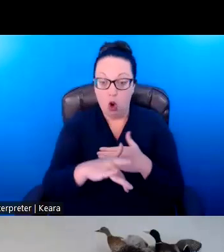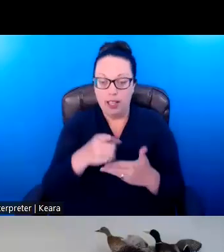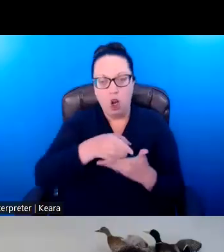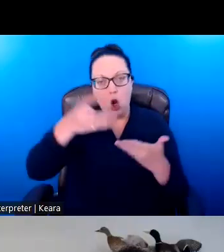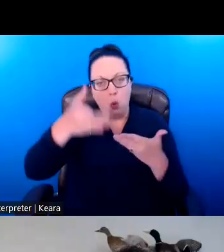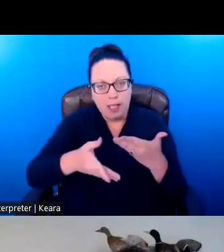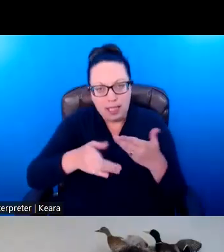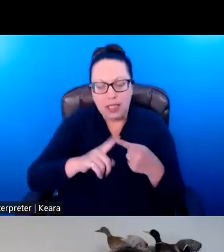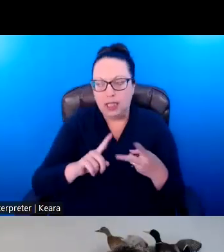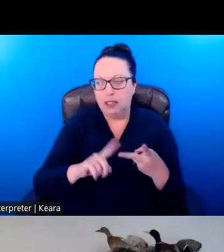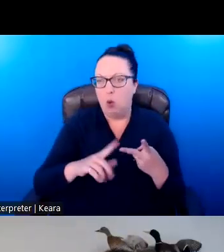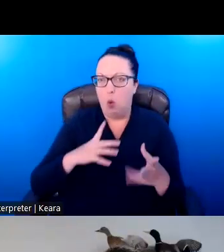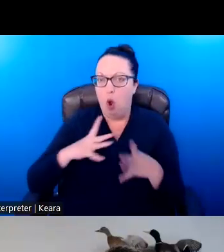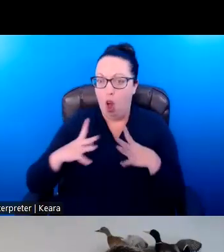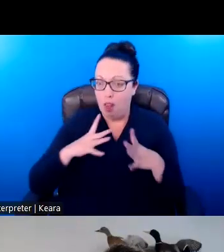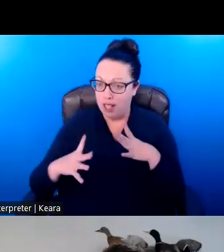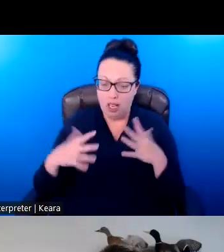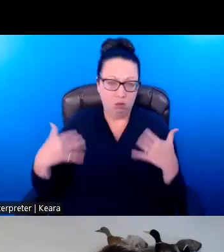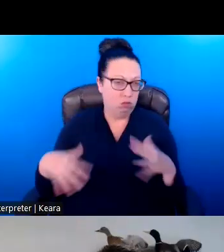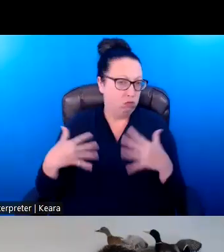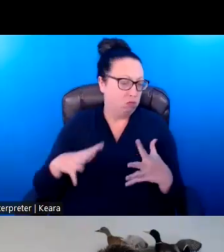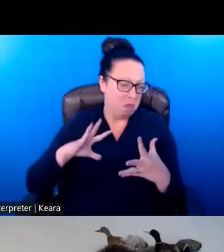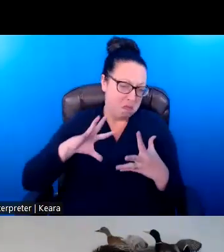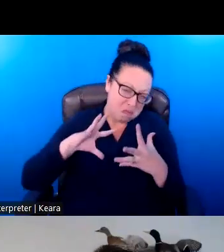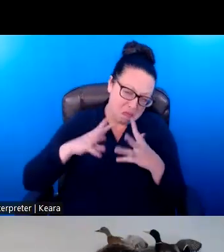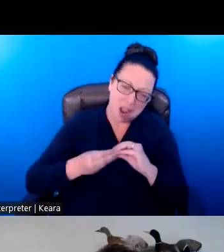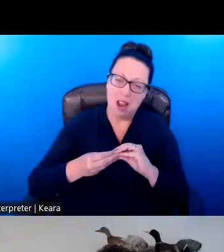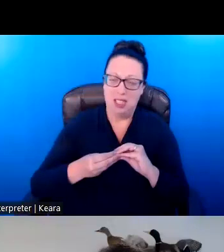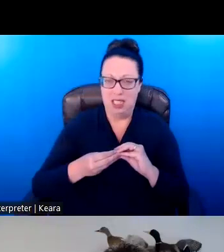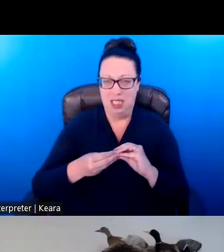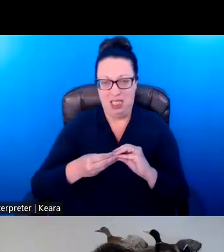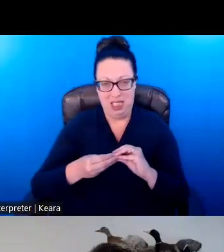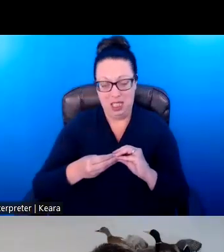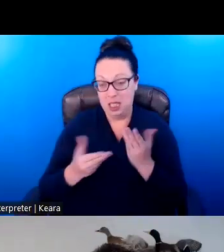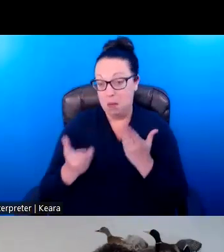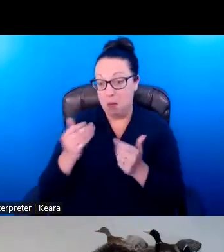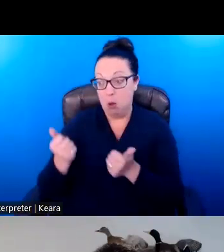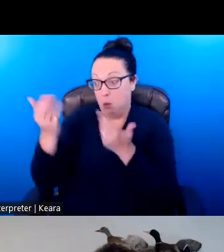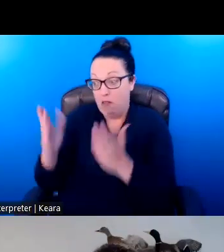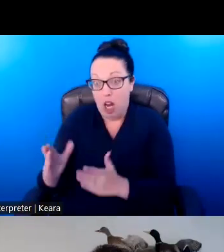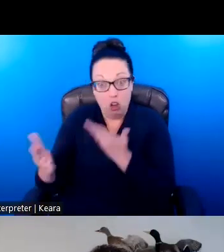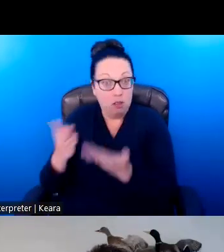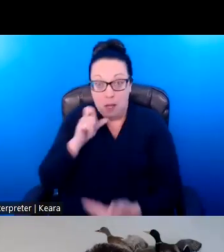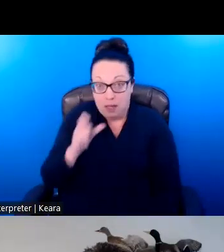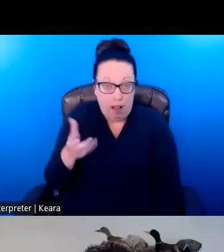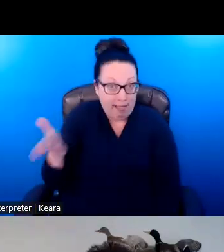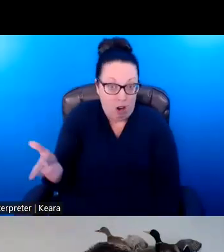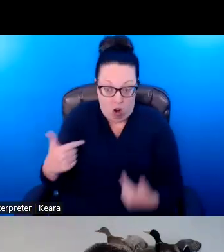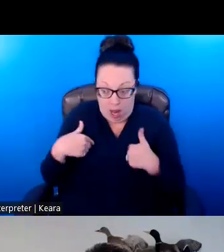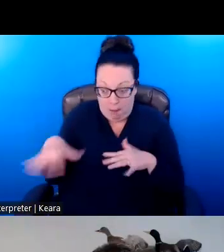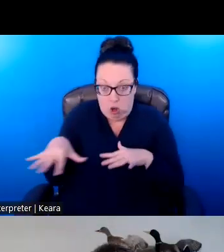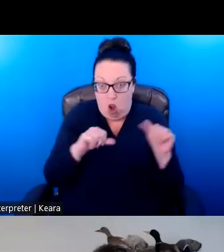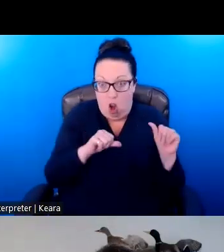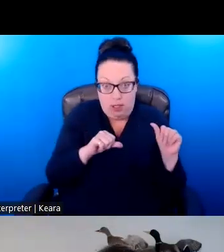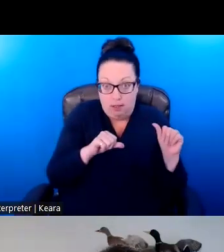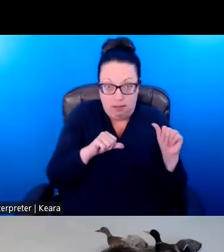holiday, it really is challenging because the providers may not be there. If I'm gone, someone filling in for me may